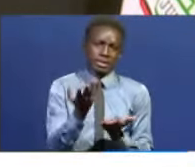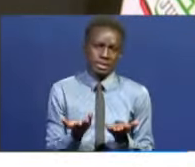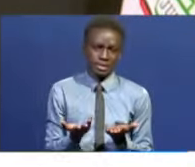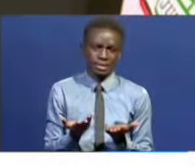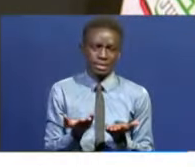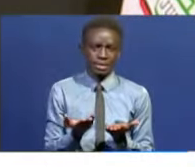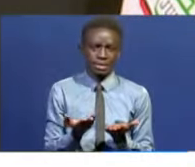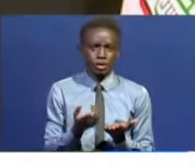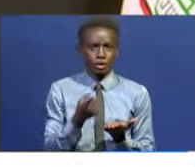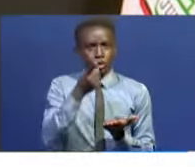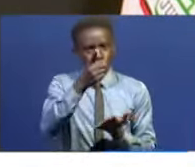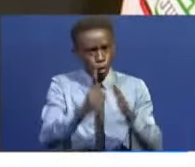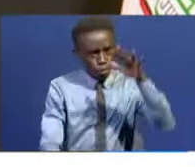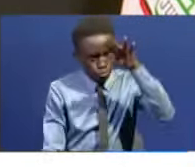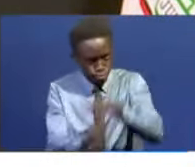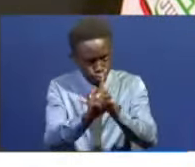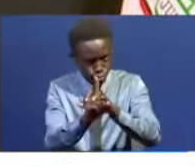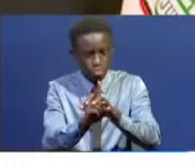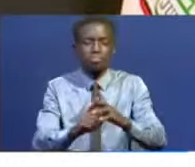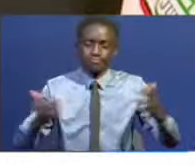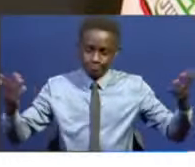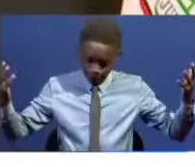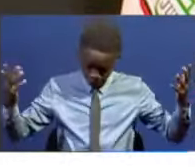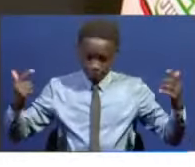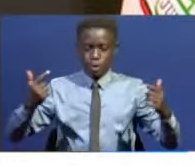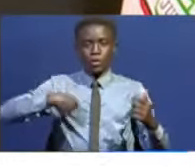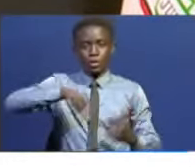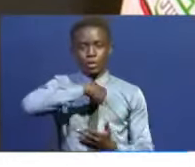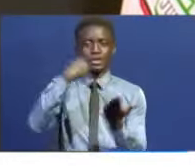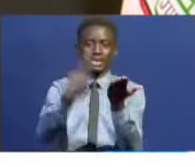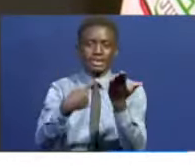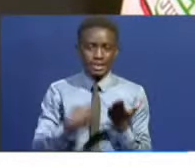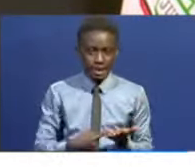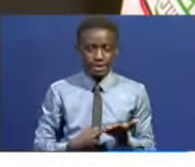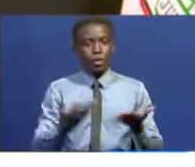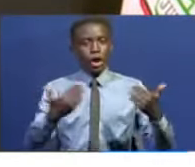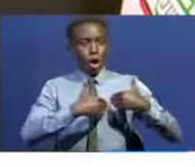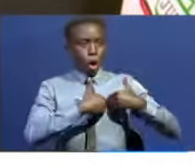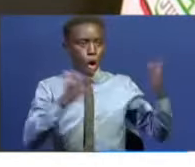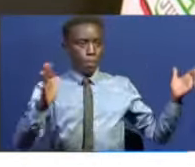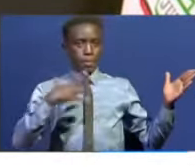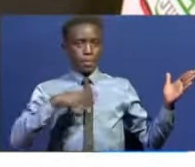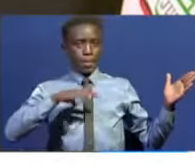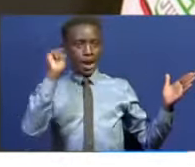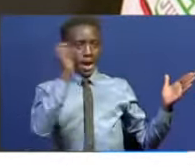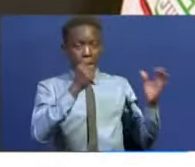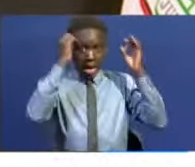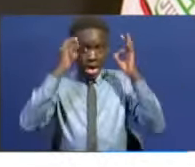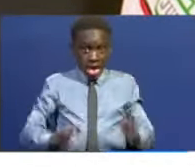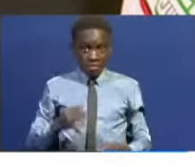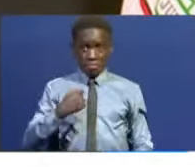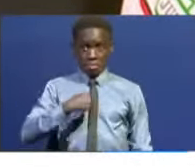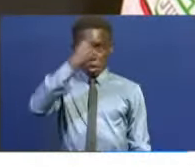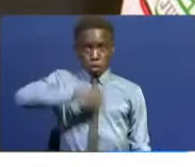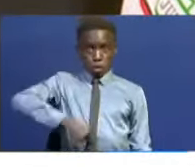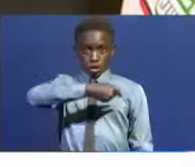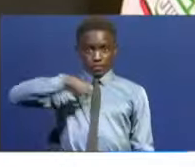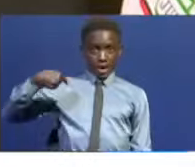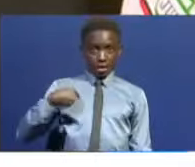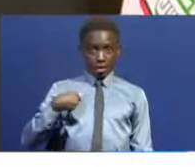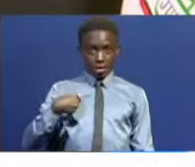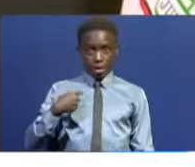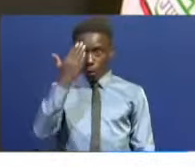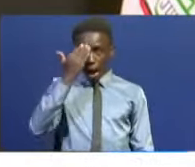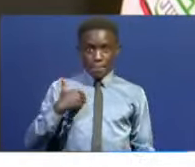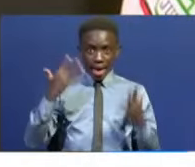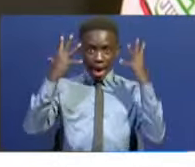You brought this motion. We'll discuss. The people of Kenya must know the truth so that if Rigathi Gachagua is being crucified for being